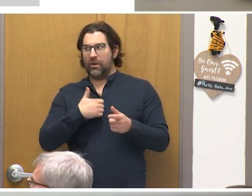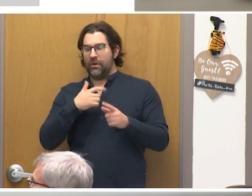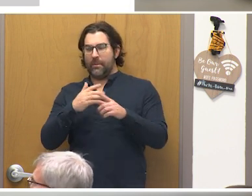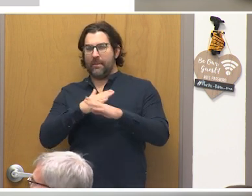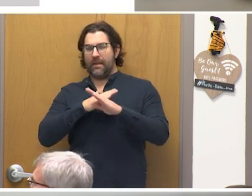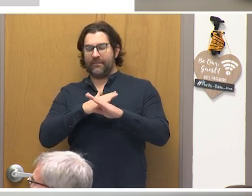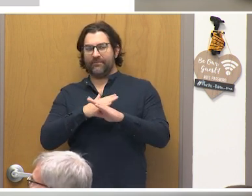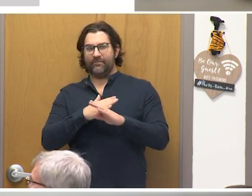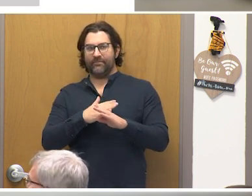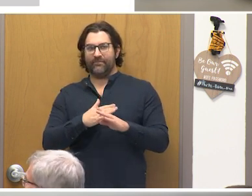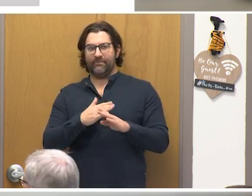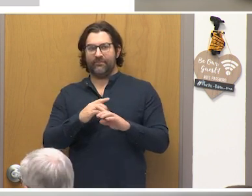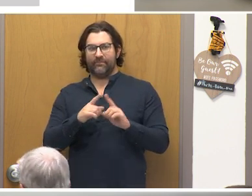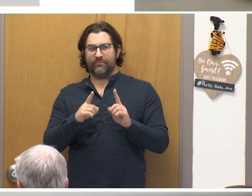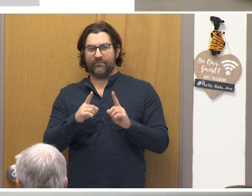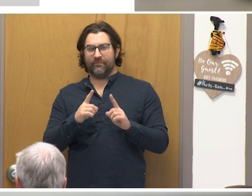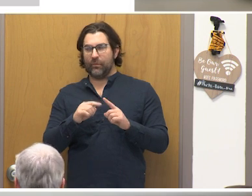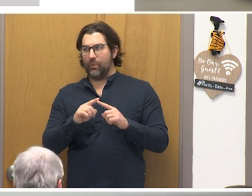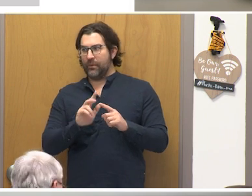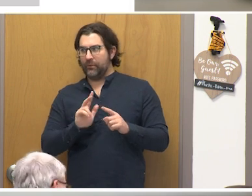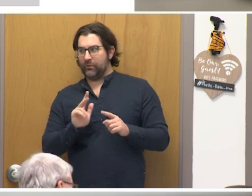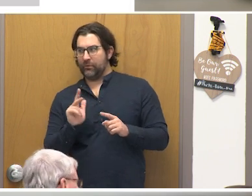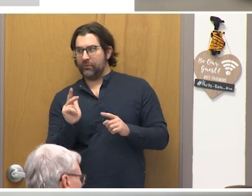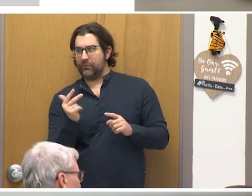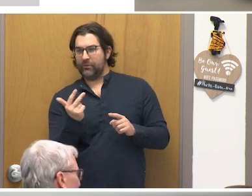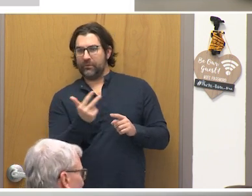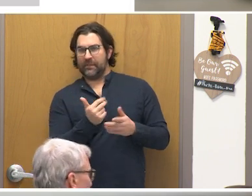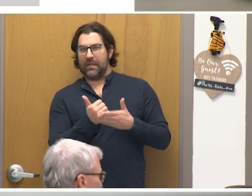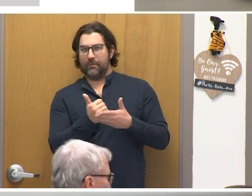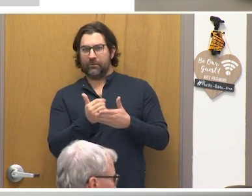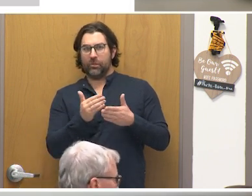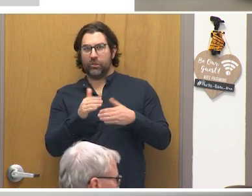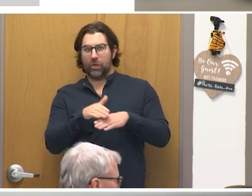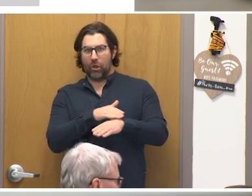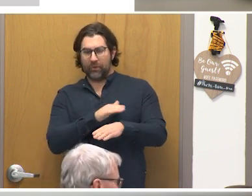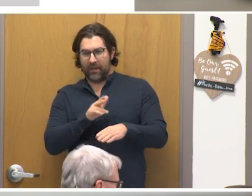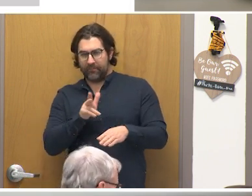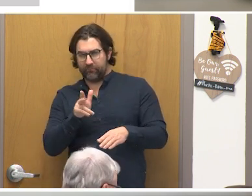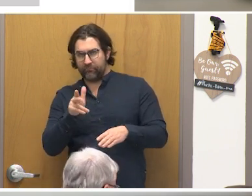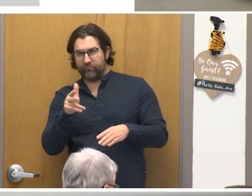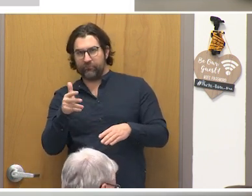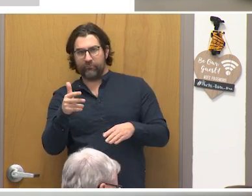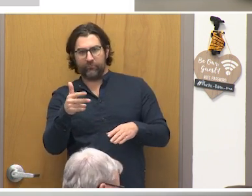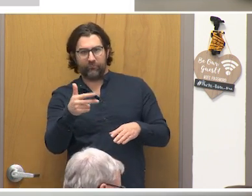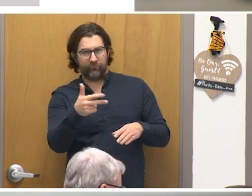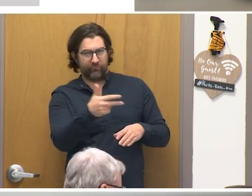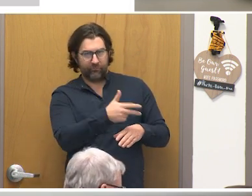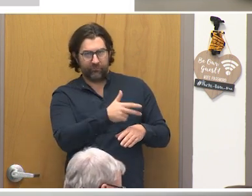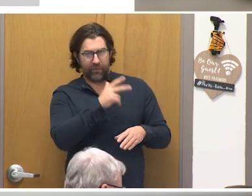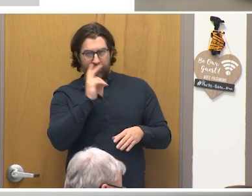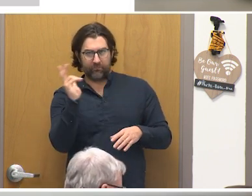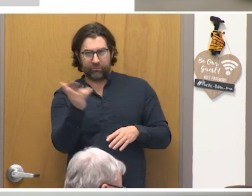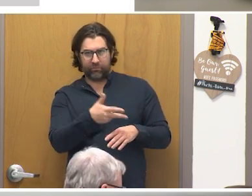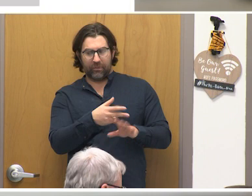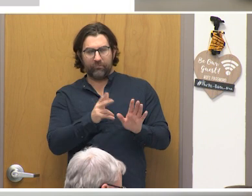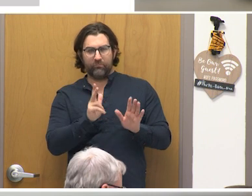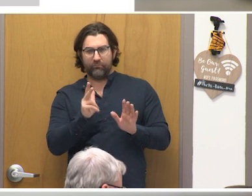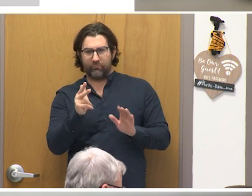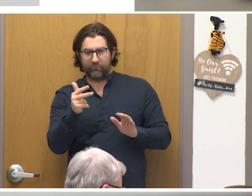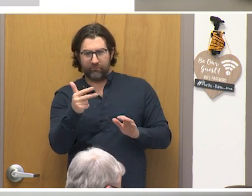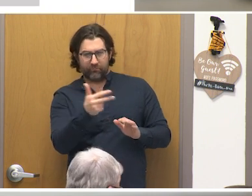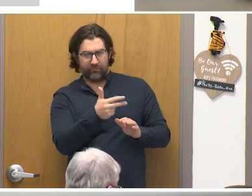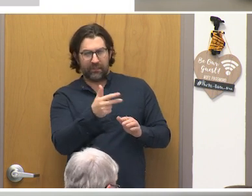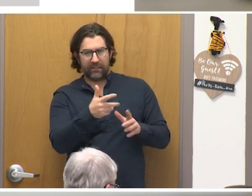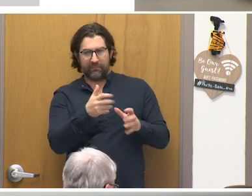screen, when they're making that turn, it helps slows them down through the intersection, and it reduces speed, like